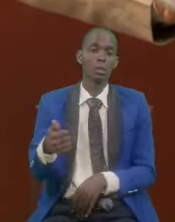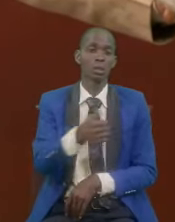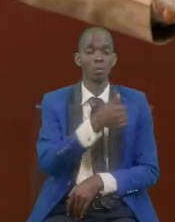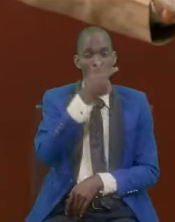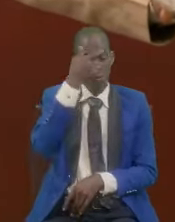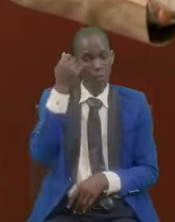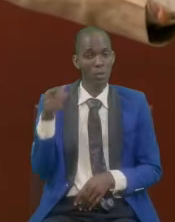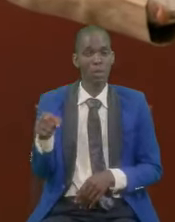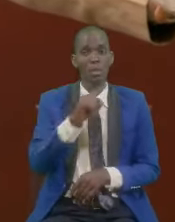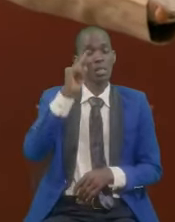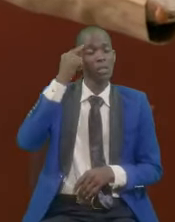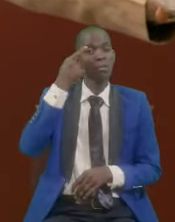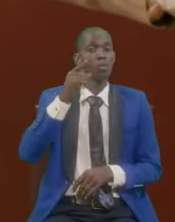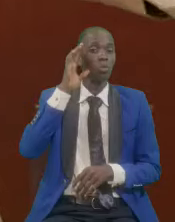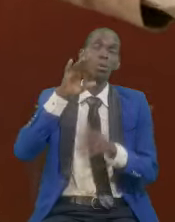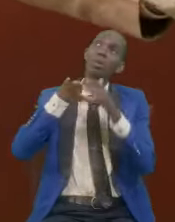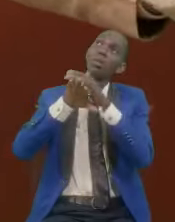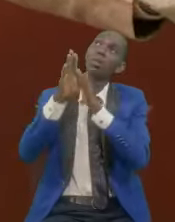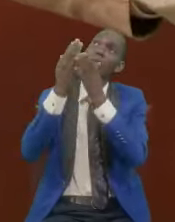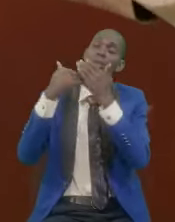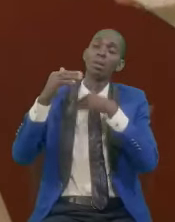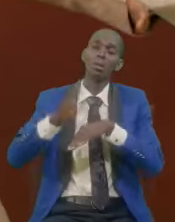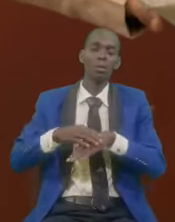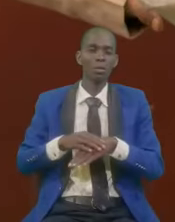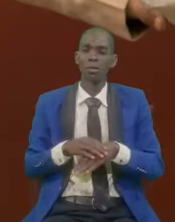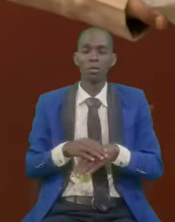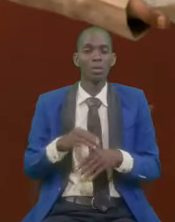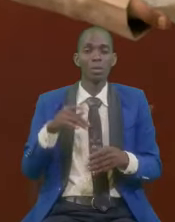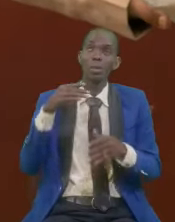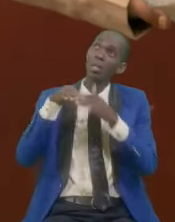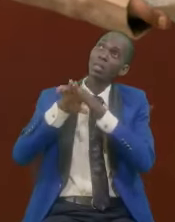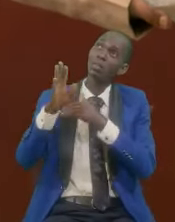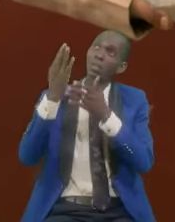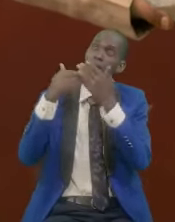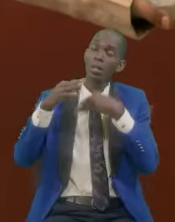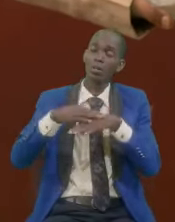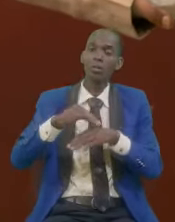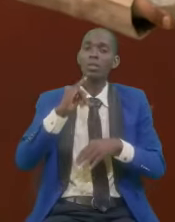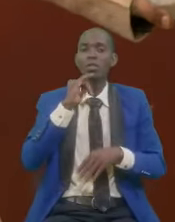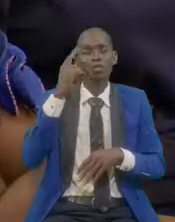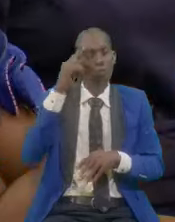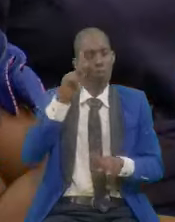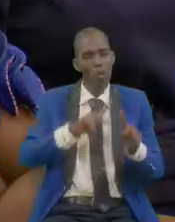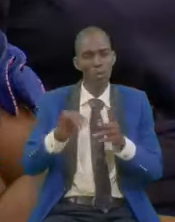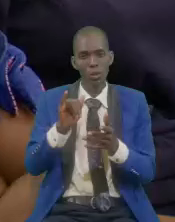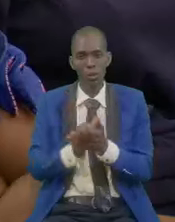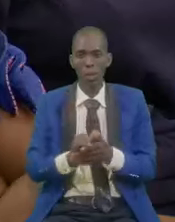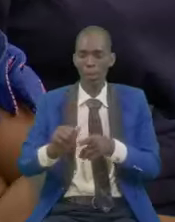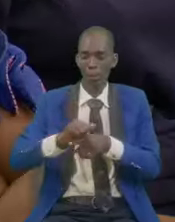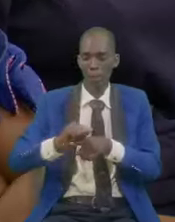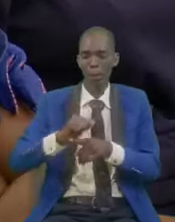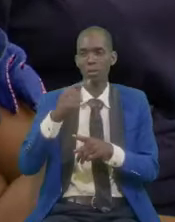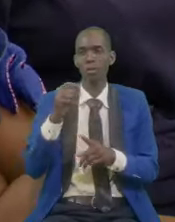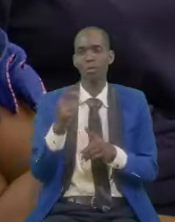they think they're going to heaven. It's the doers of the word that get to heaven. And it